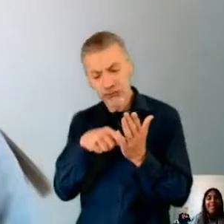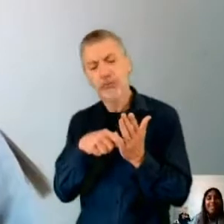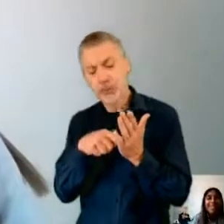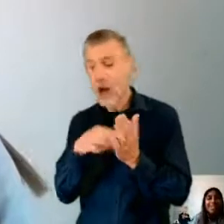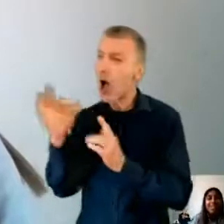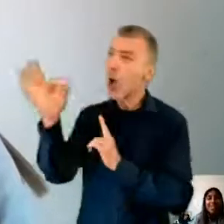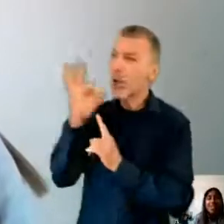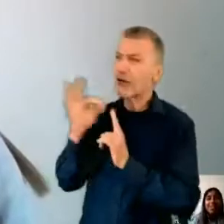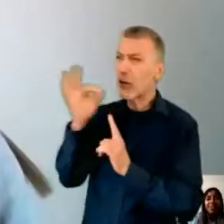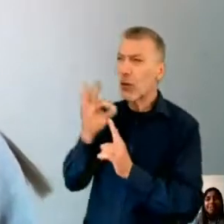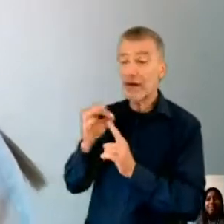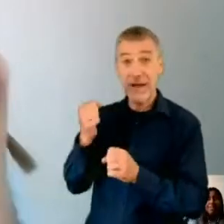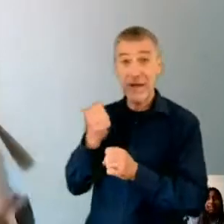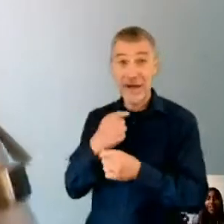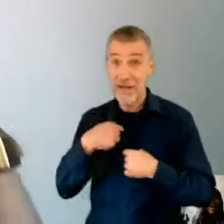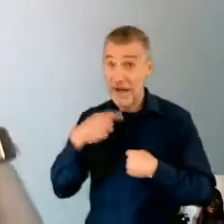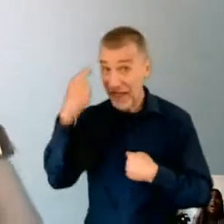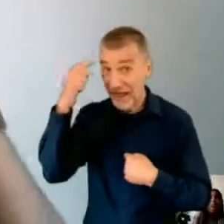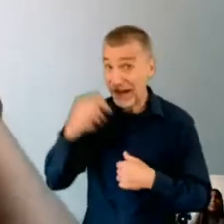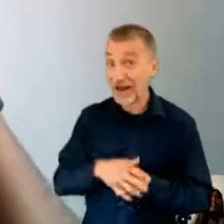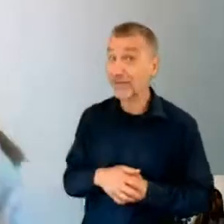me thinking, which is great.